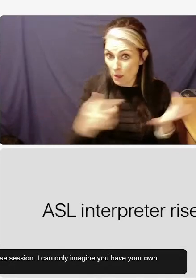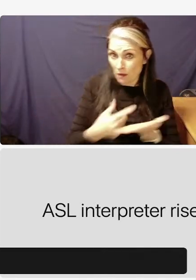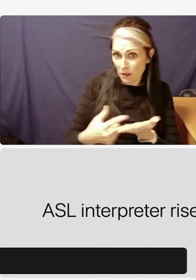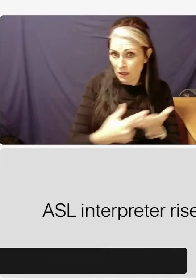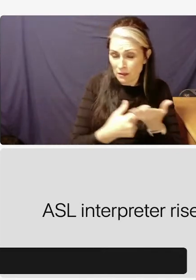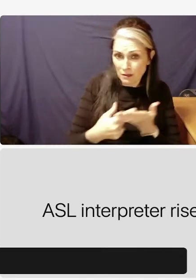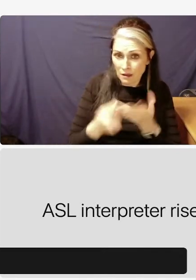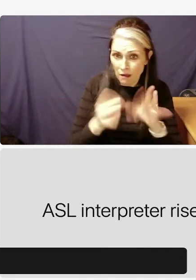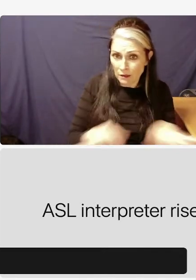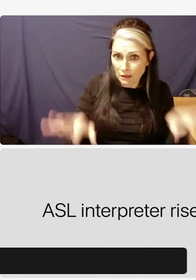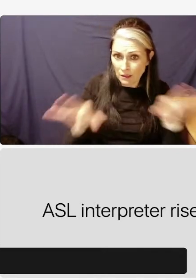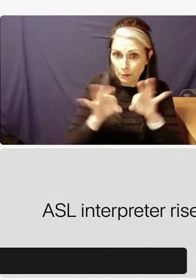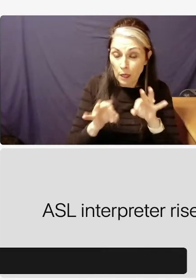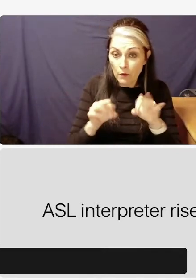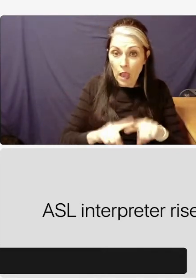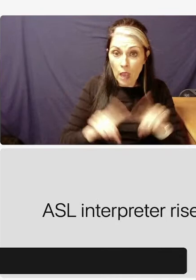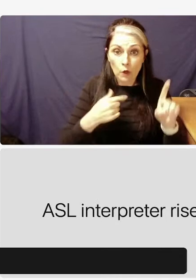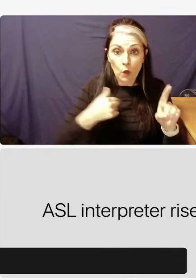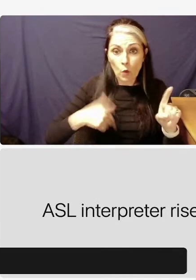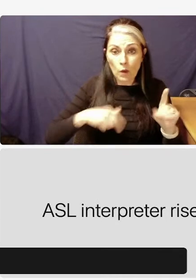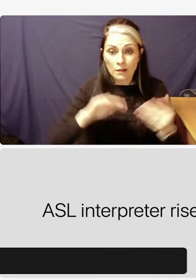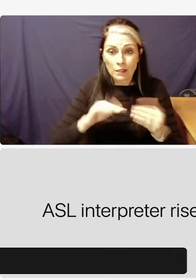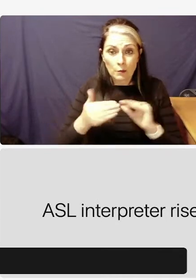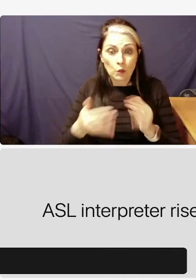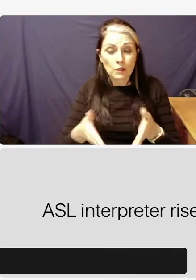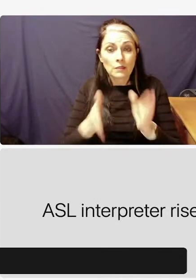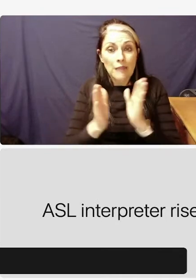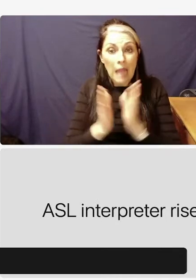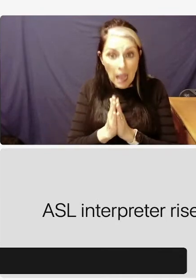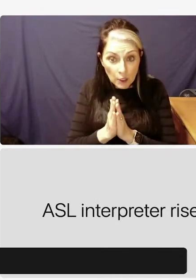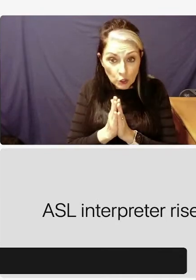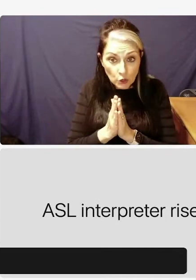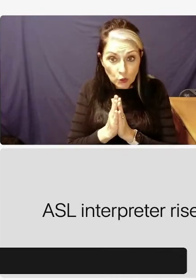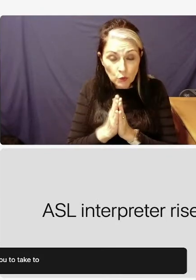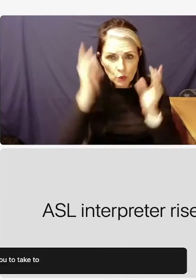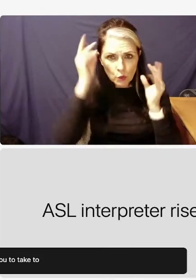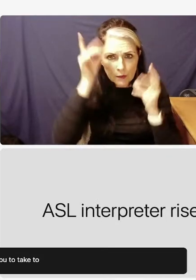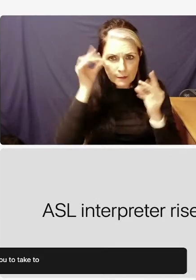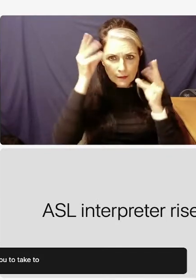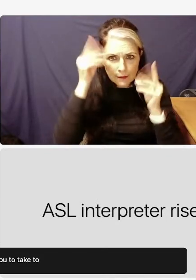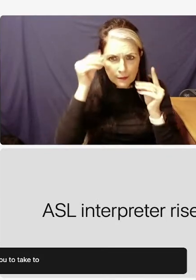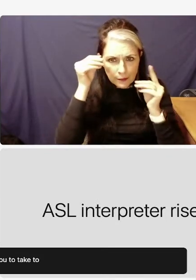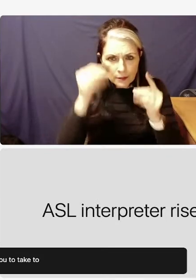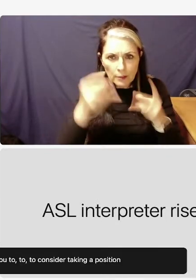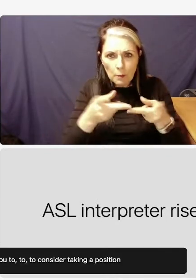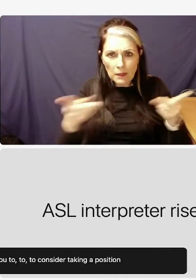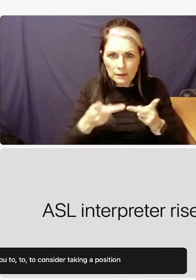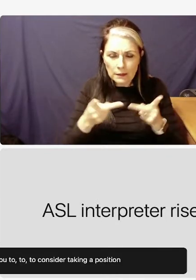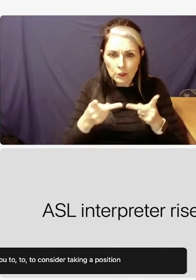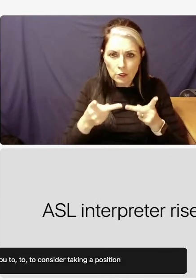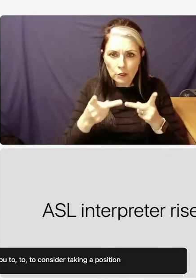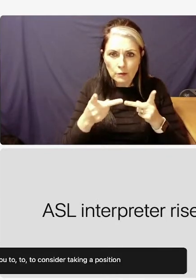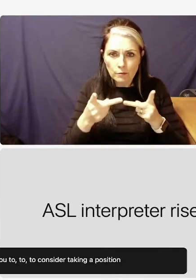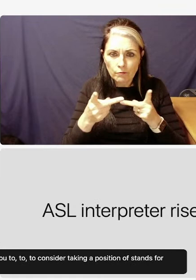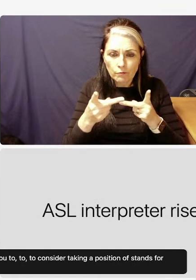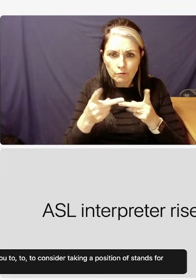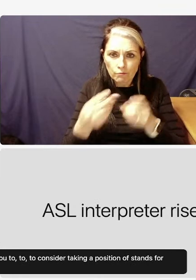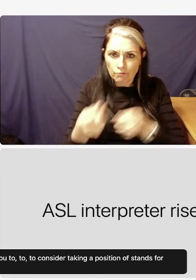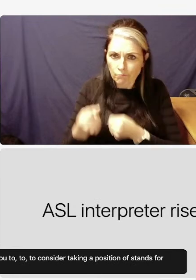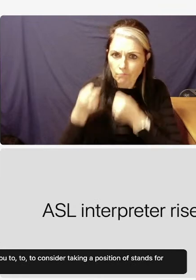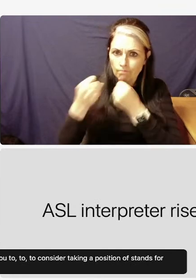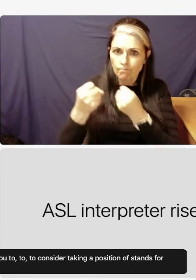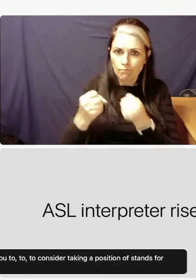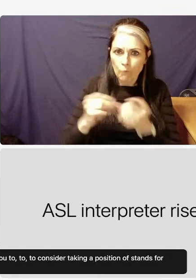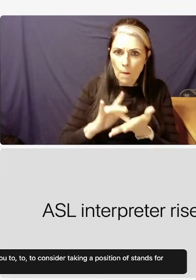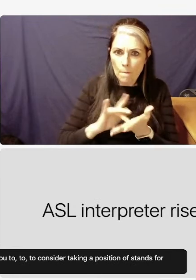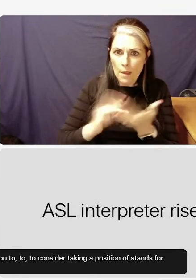matter however we as a community still ask you to to consider taking a positional stance for medical freedom and hope that you would